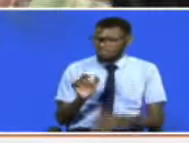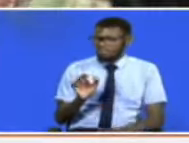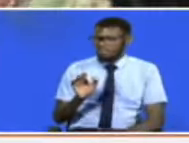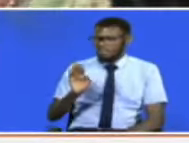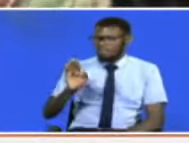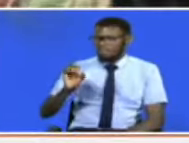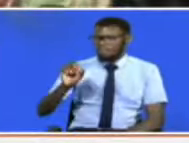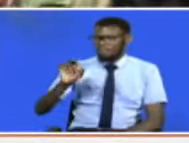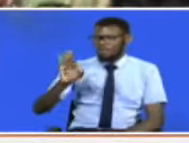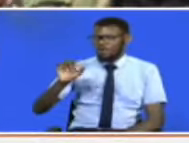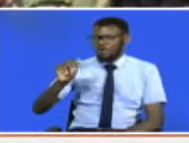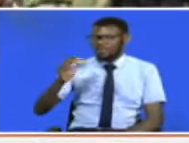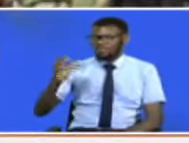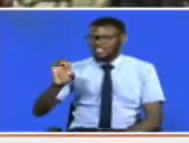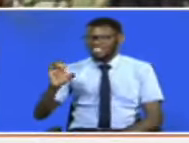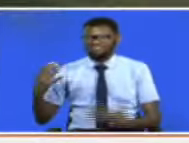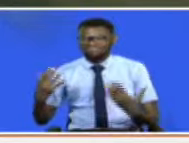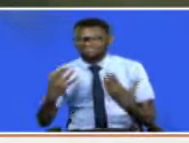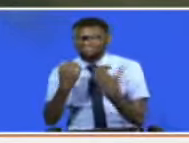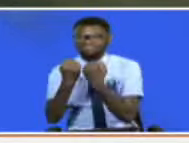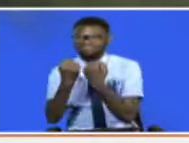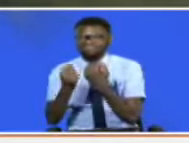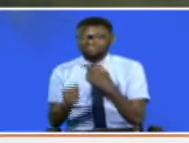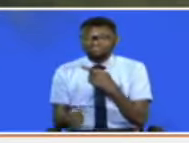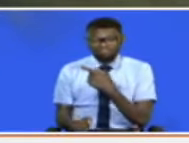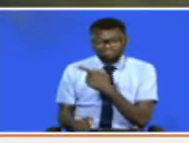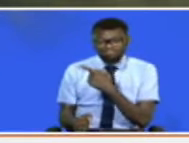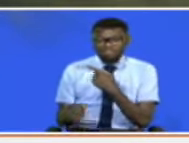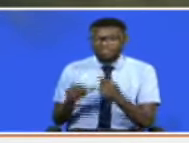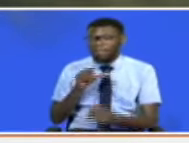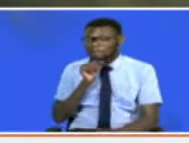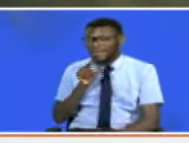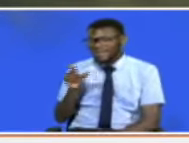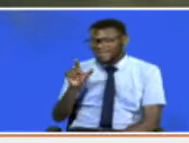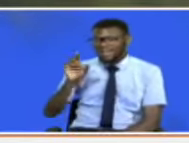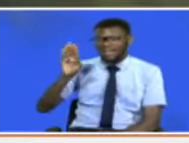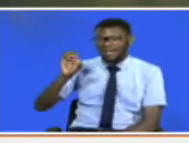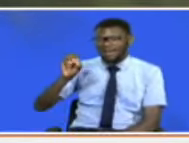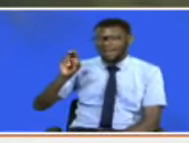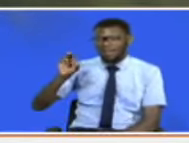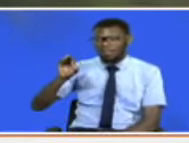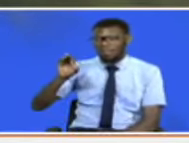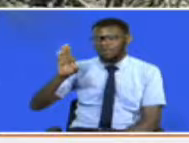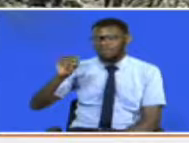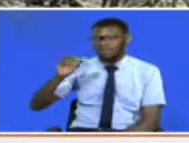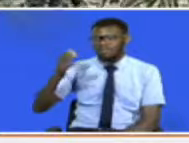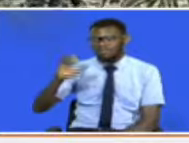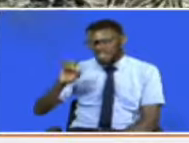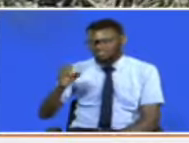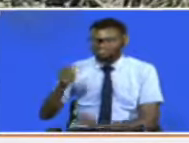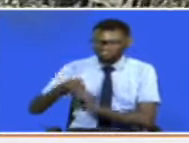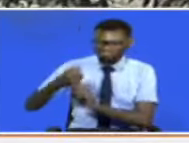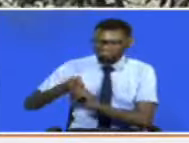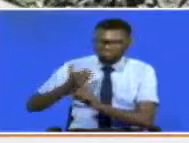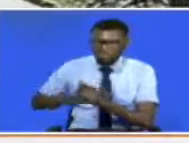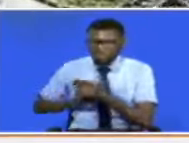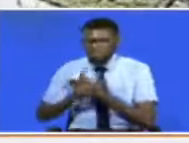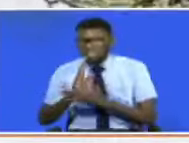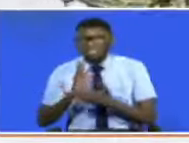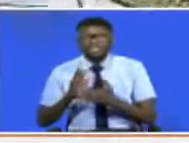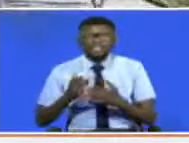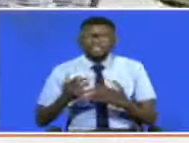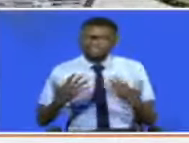Activist Boniface Mwangi was on Sunday morning abducted from his home in the full view of his children. According to CCTV